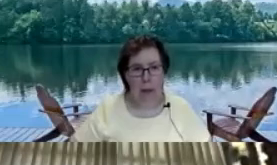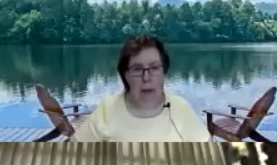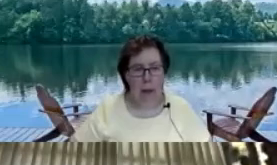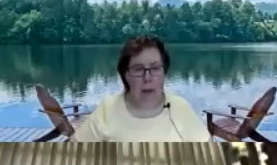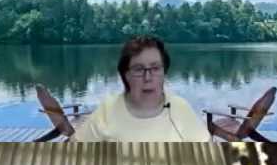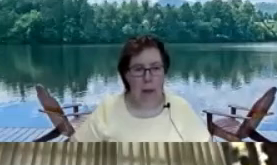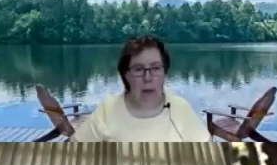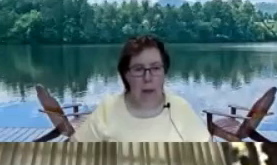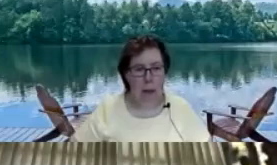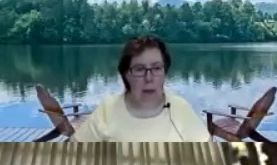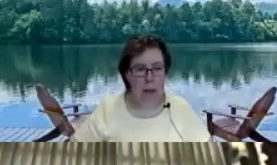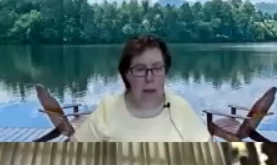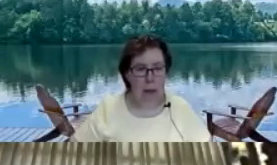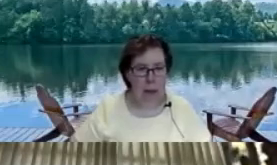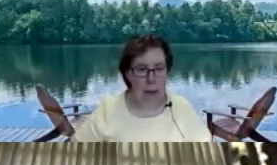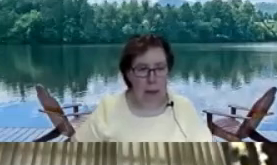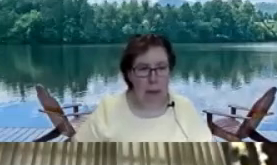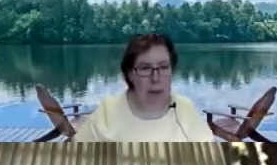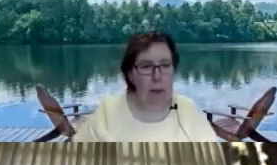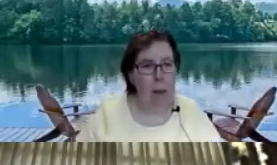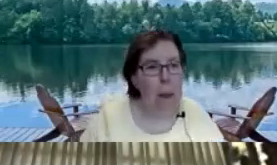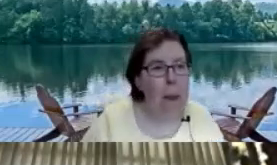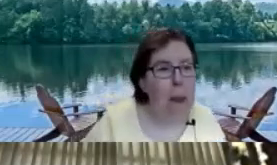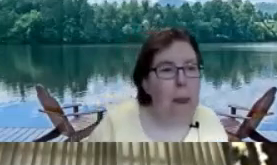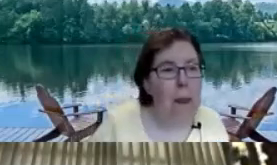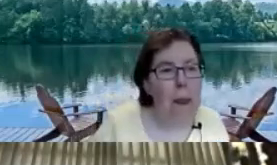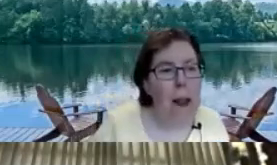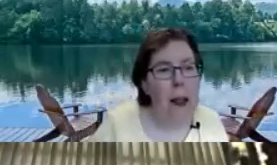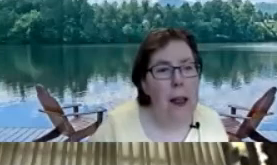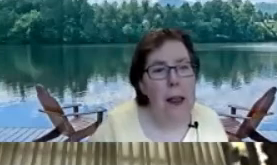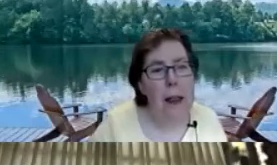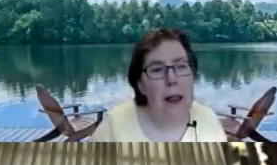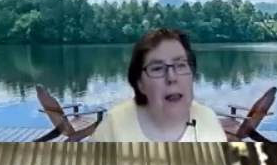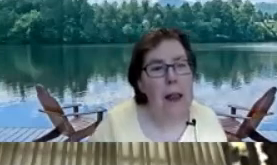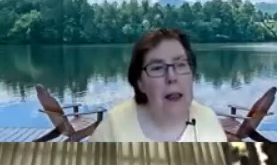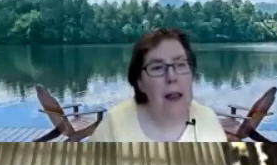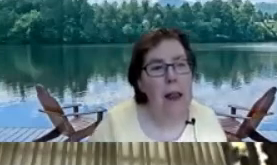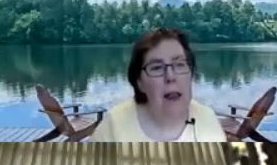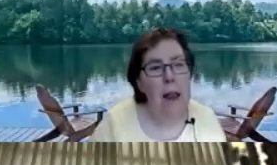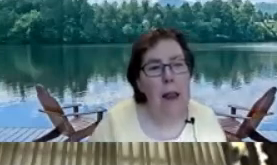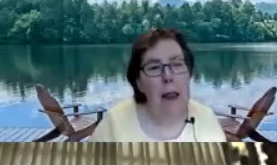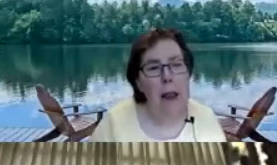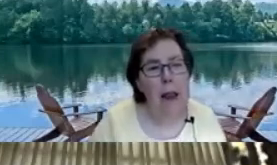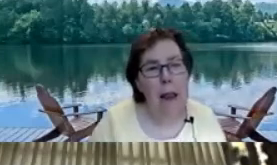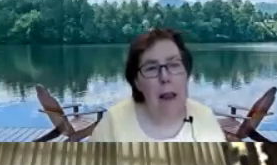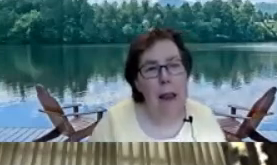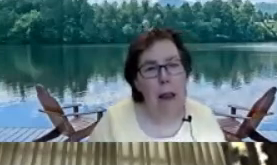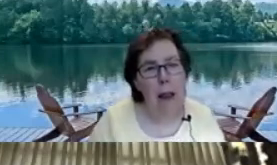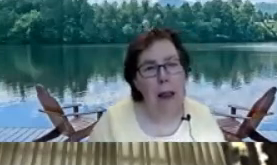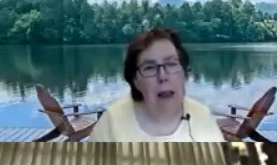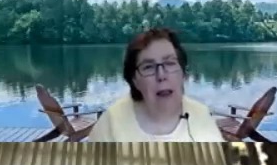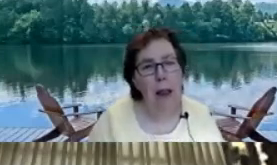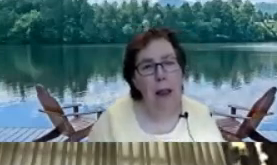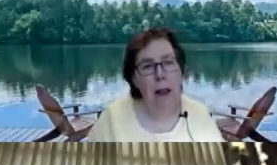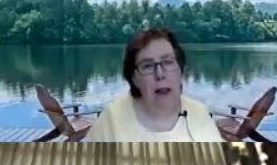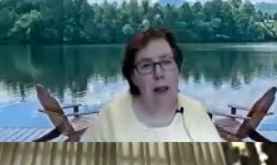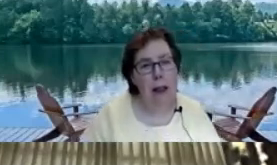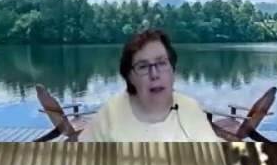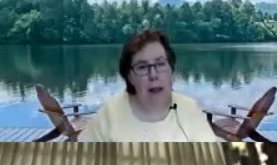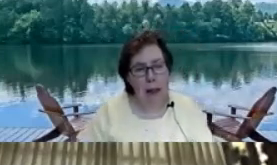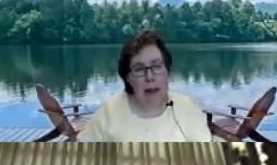religious artworks, you know, holy figures or sacred figures tend to have that sort of same kind